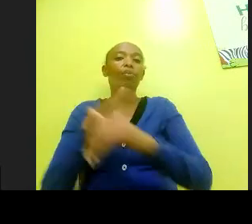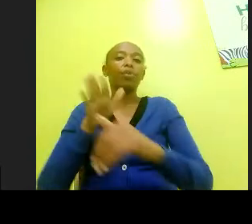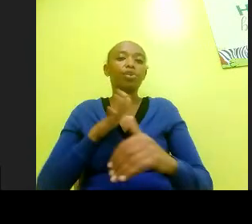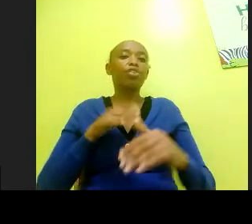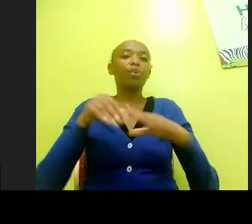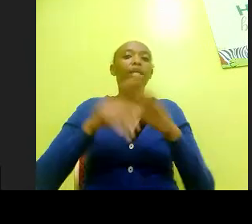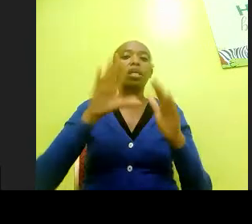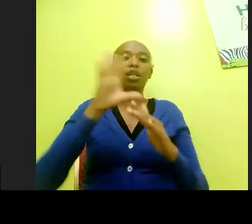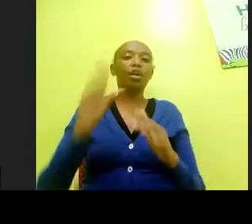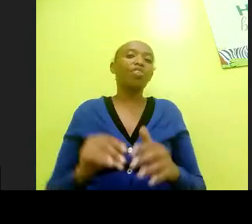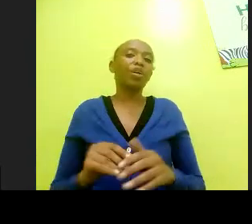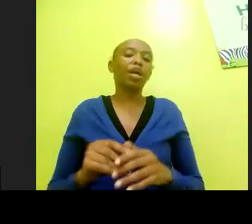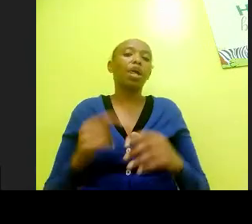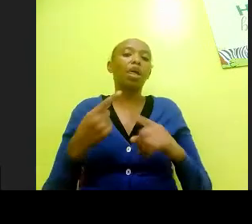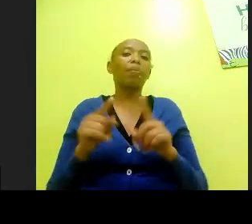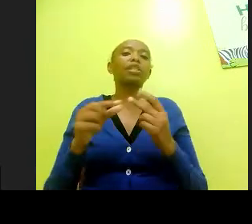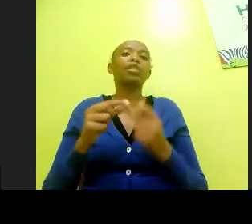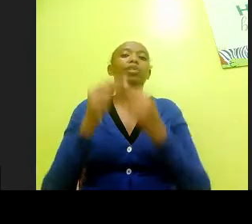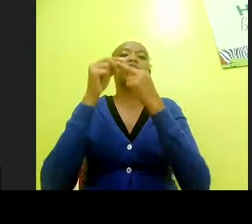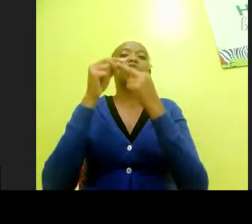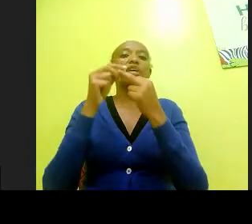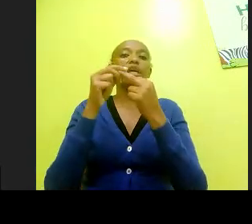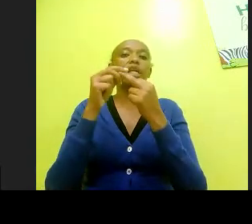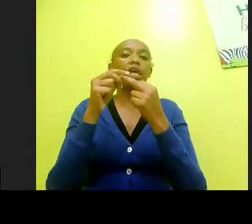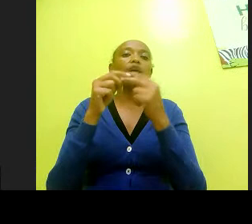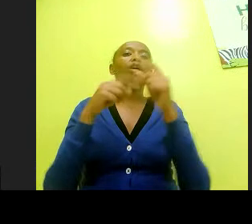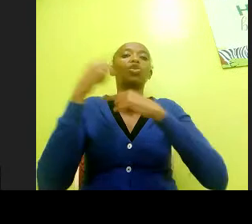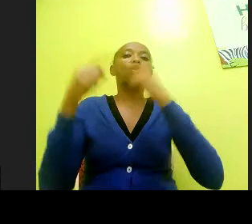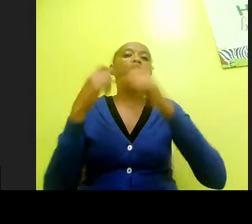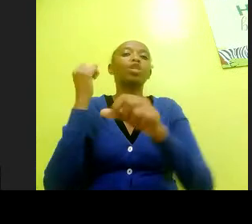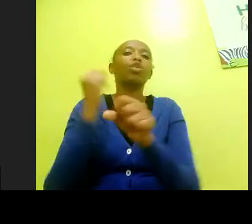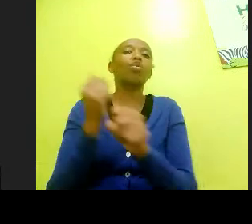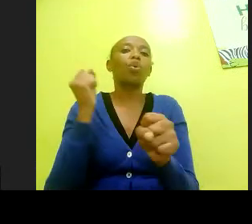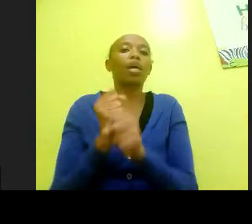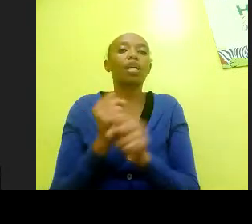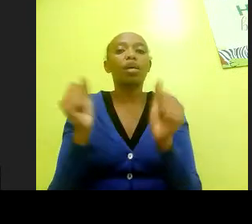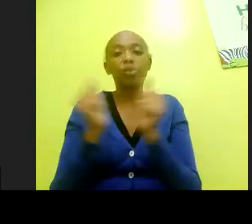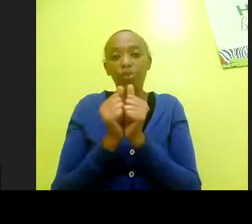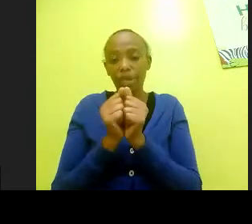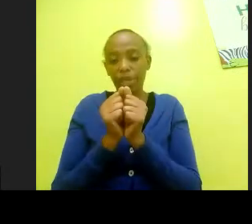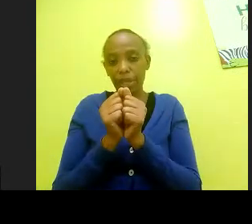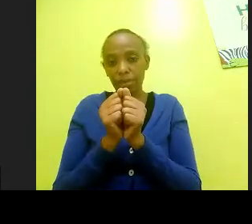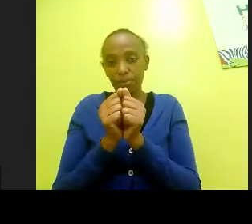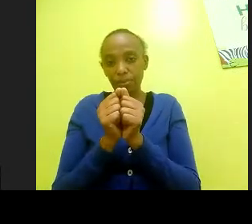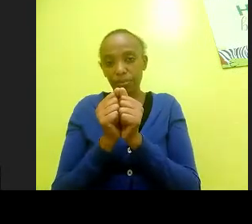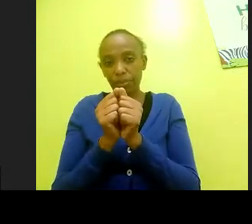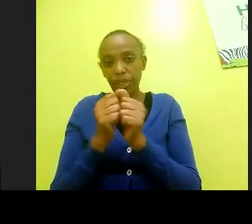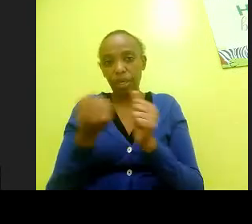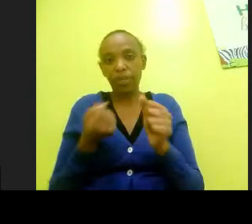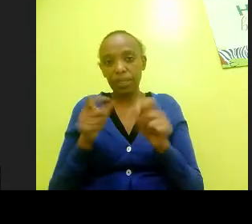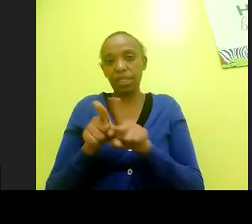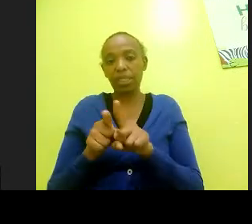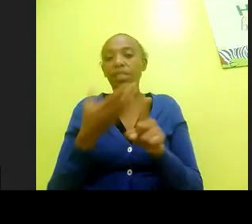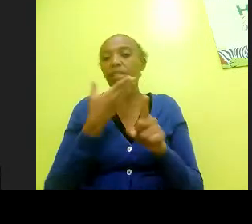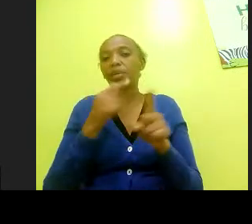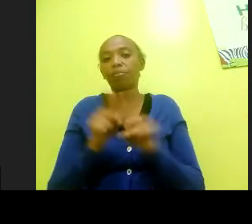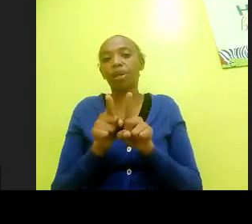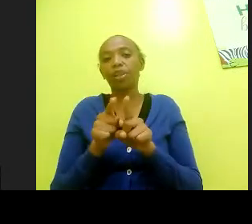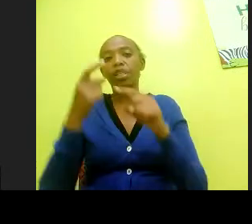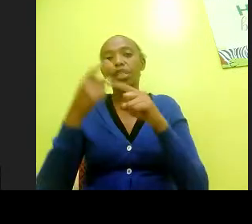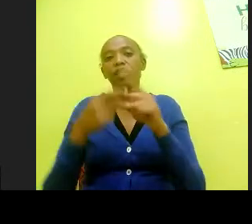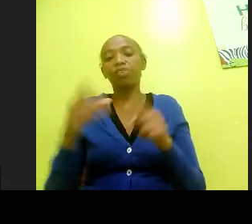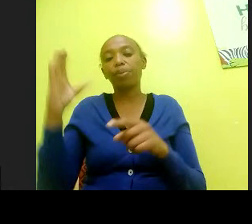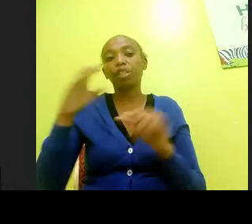but specifically to continue working with our sisters and brothers from civil